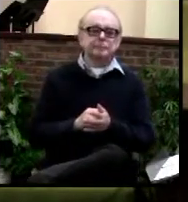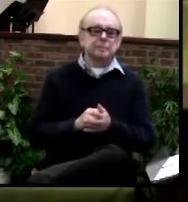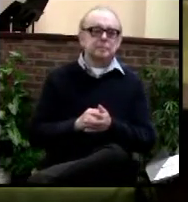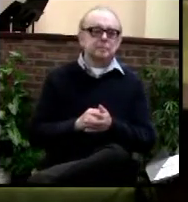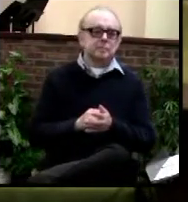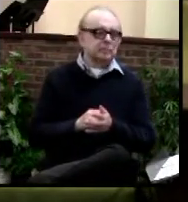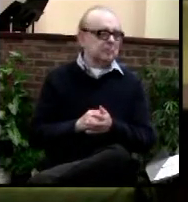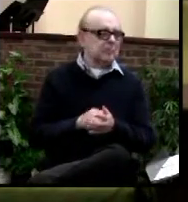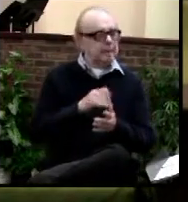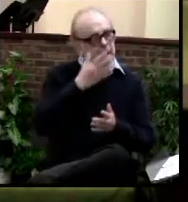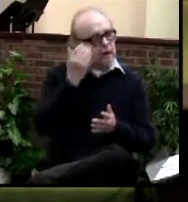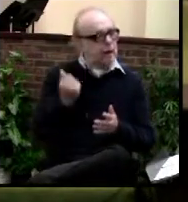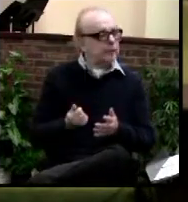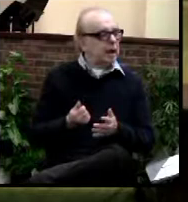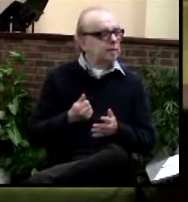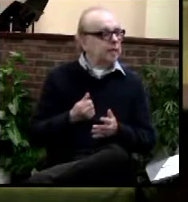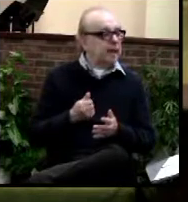I forgot this was February.